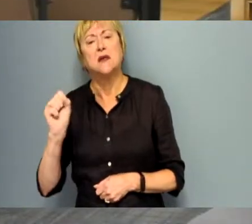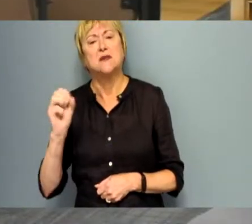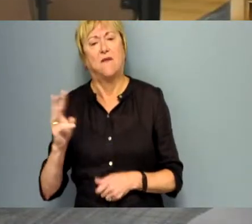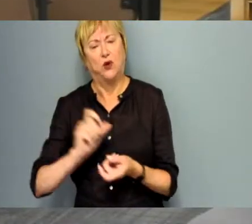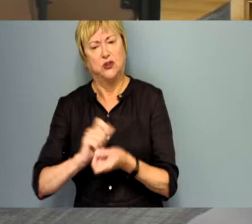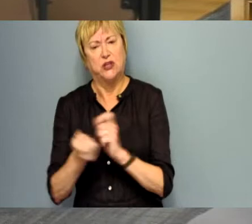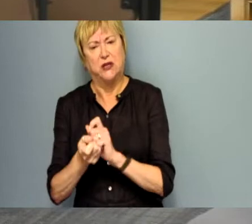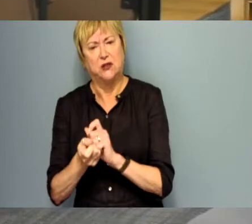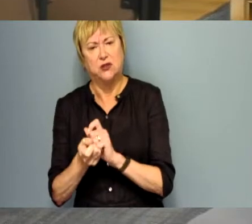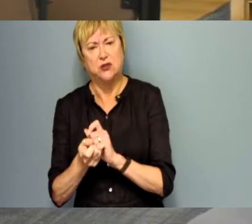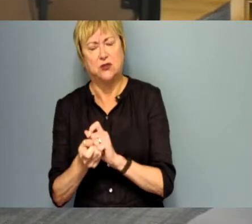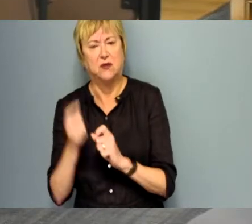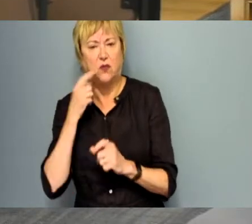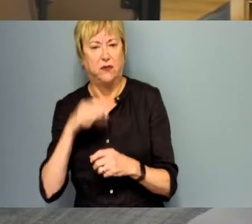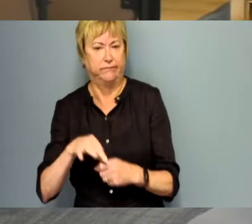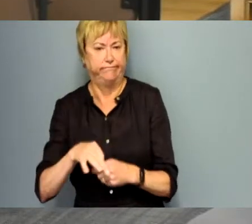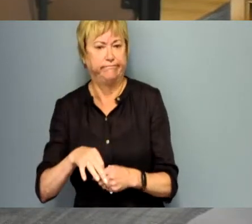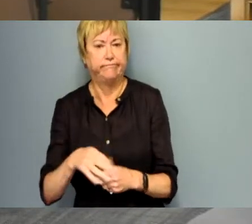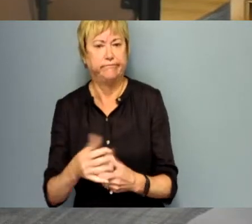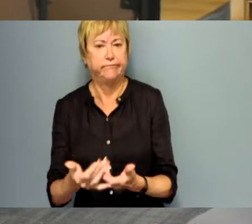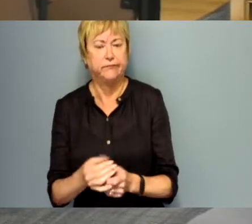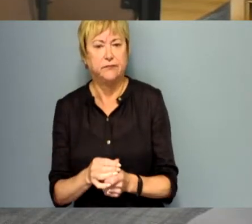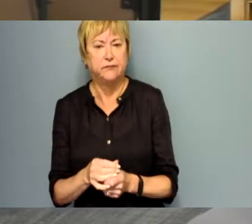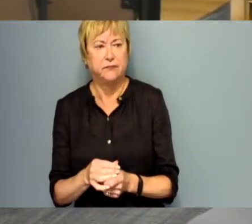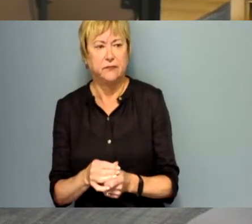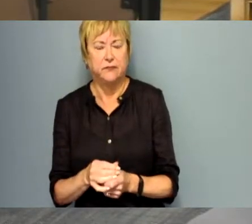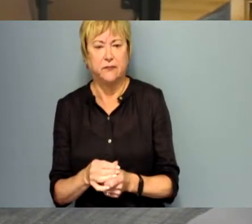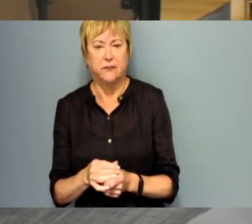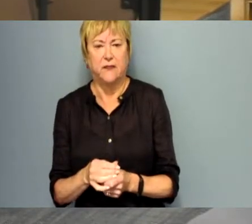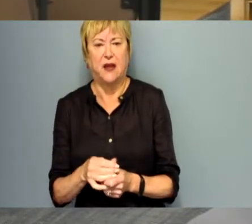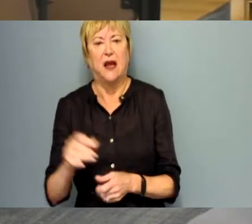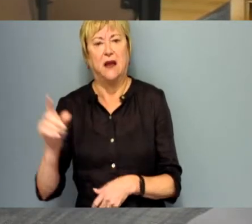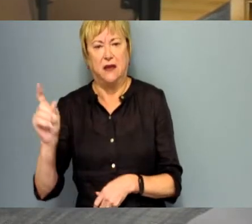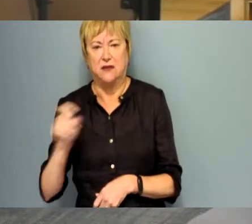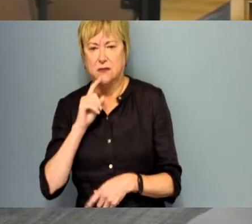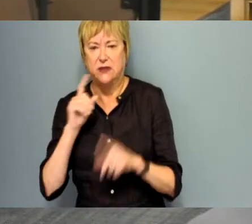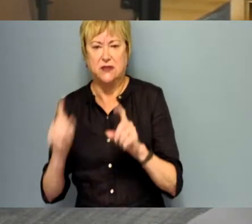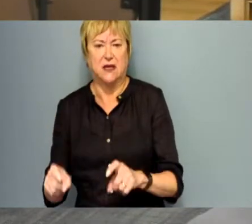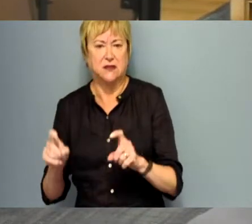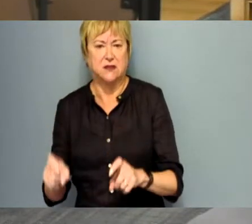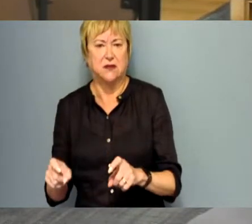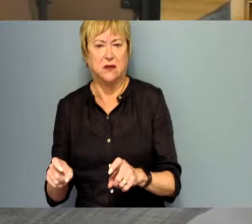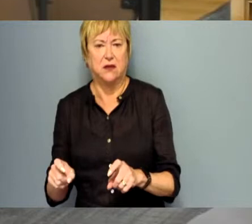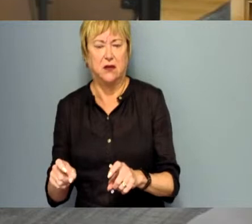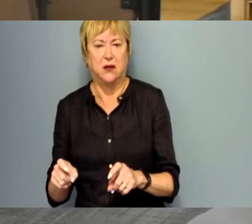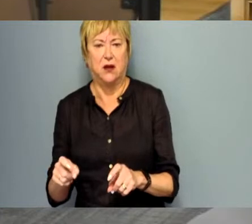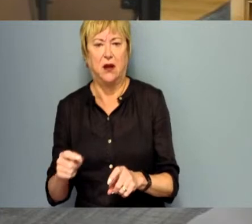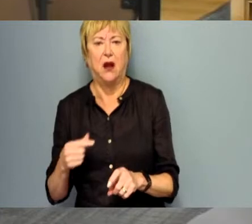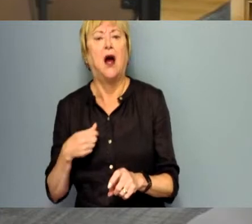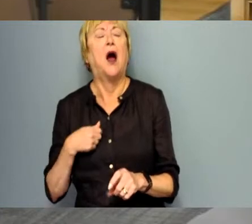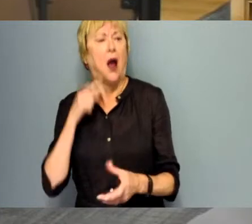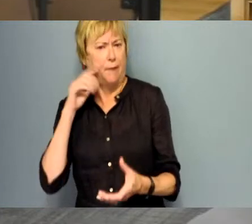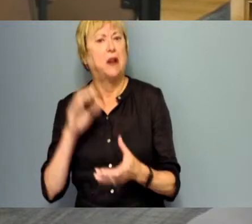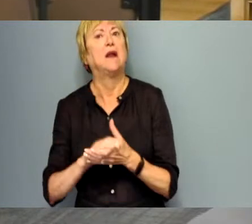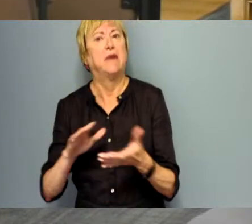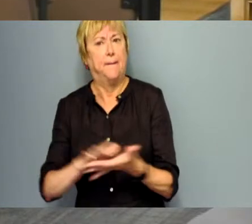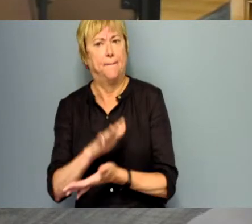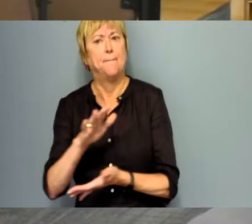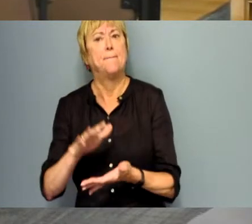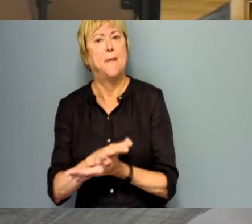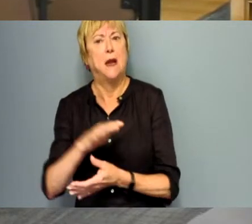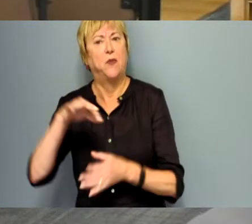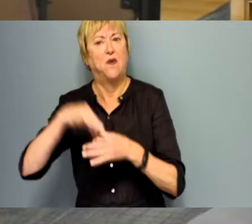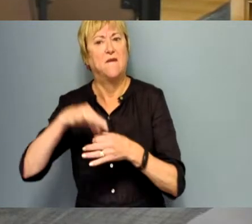change? And software needs to be tested. I believe in the paper ballots to be able to check